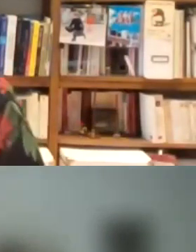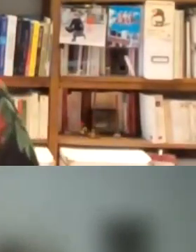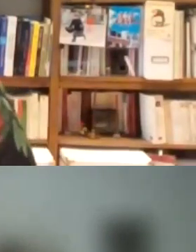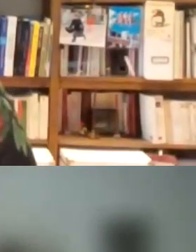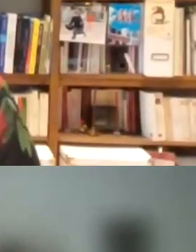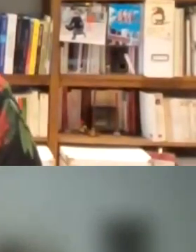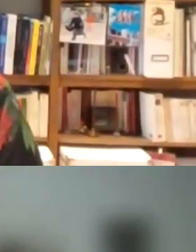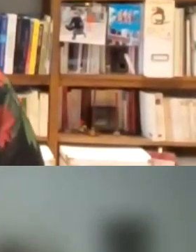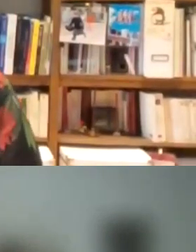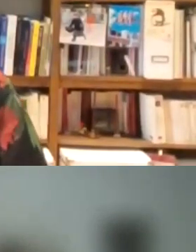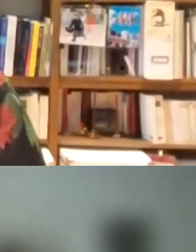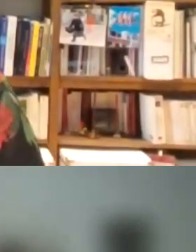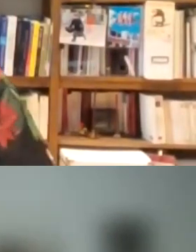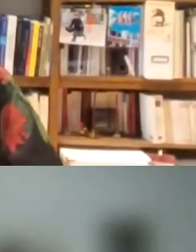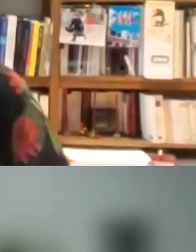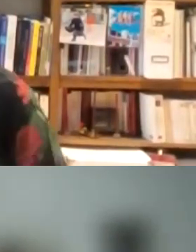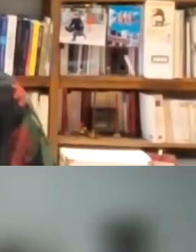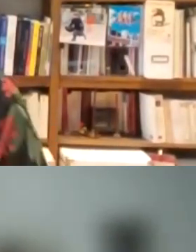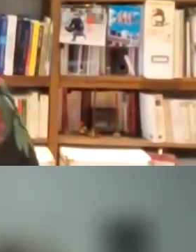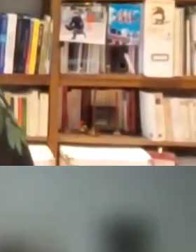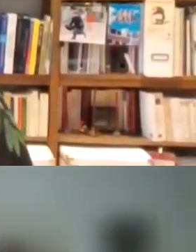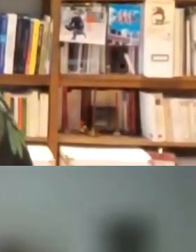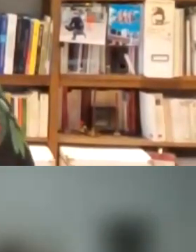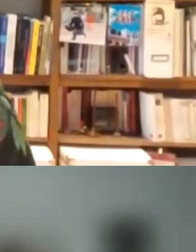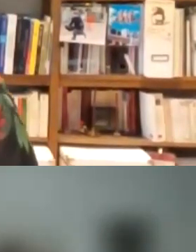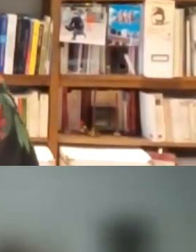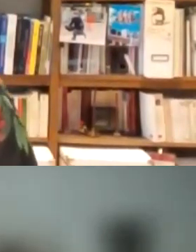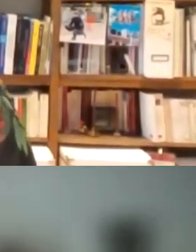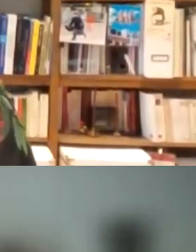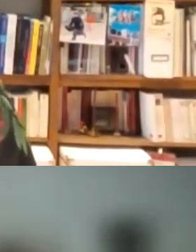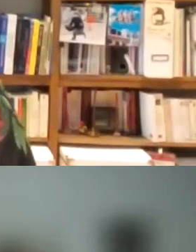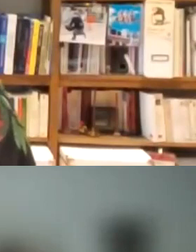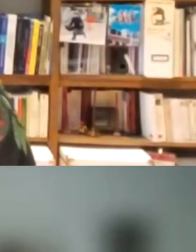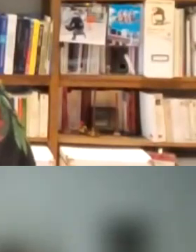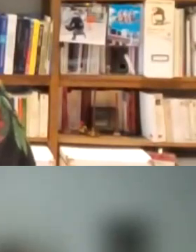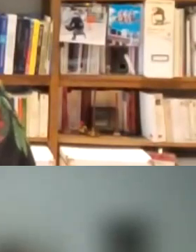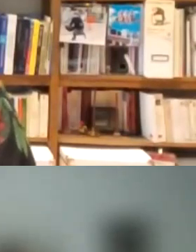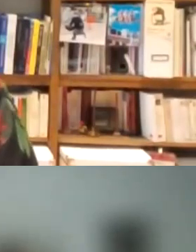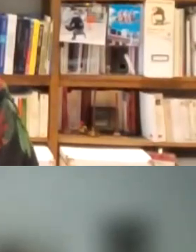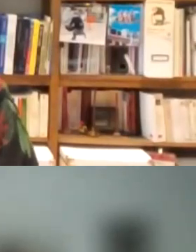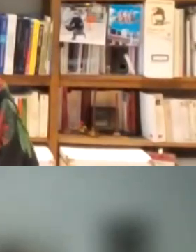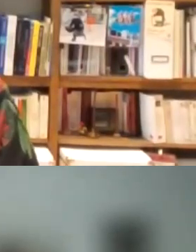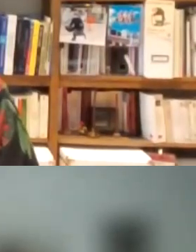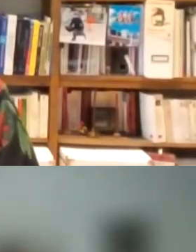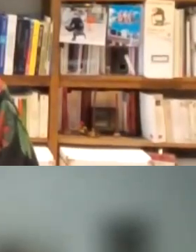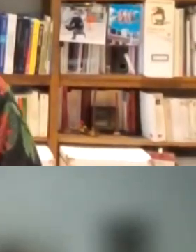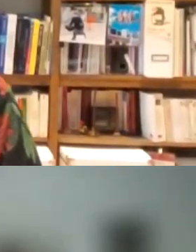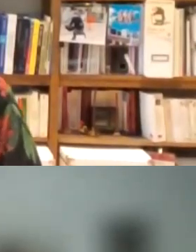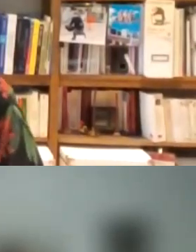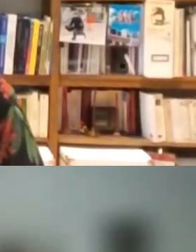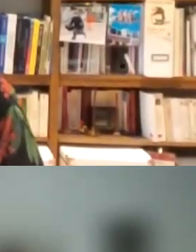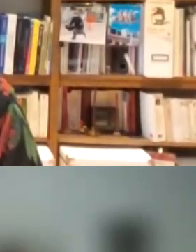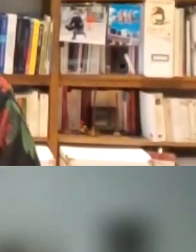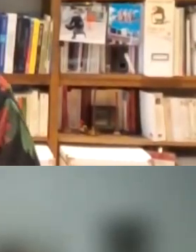said, they were the target or they were the practitioners that were involved. And then they were talking about consequences